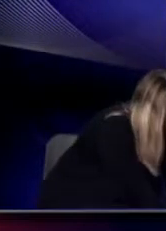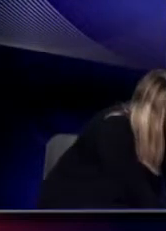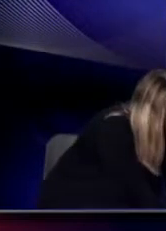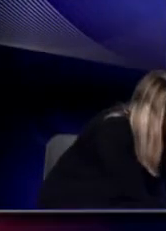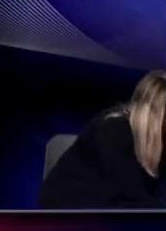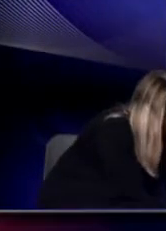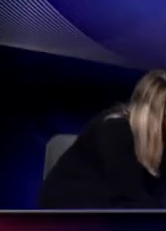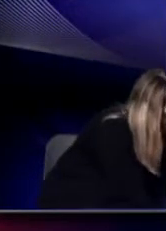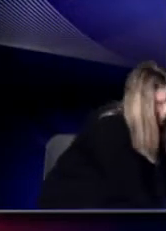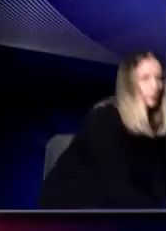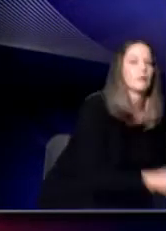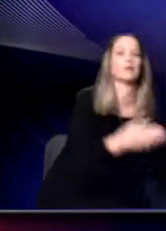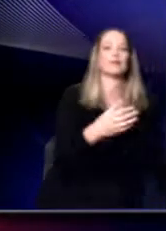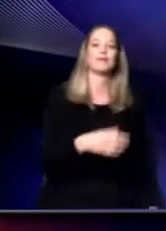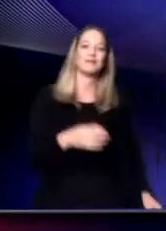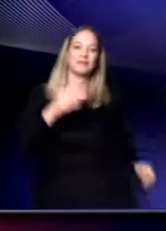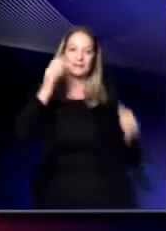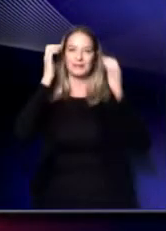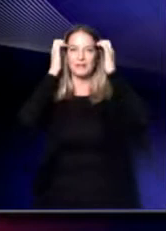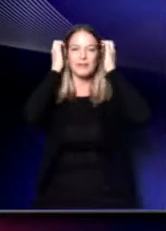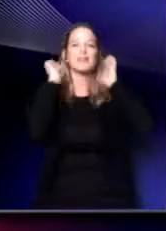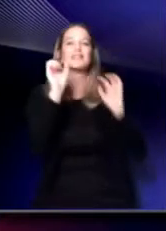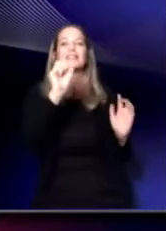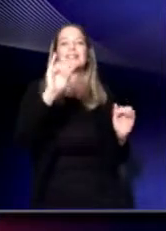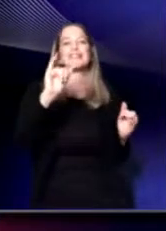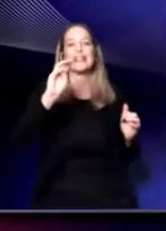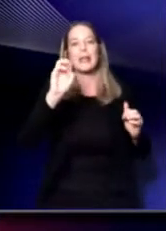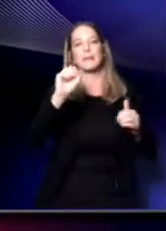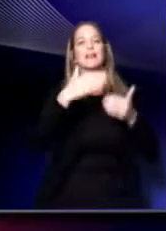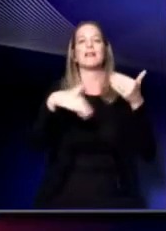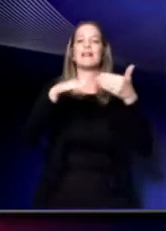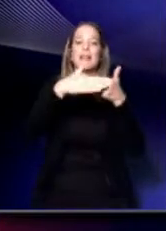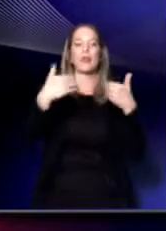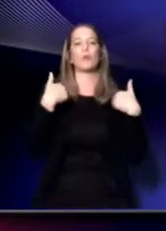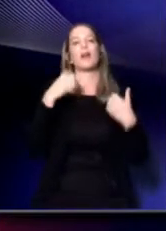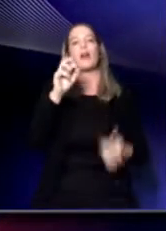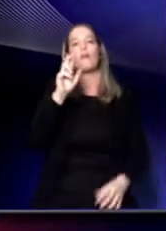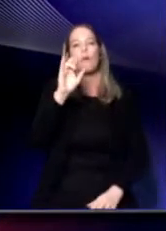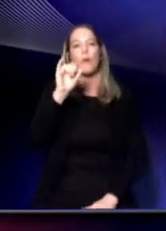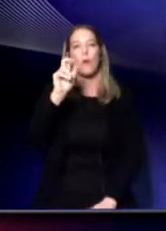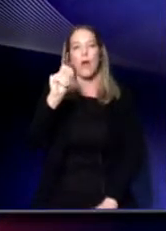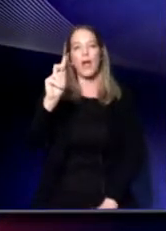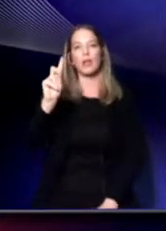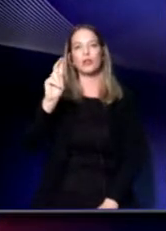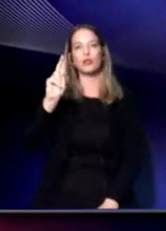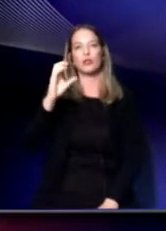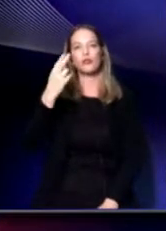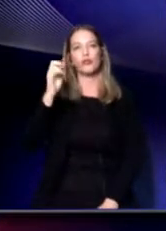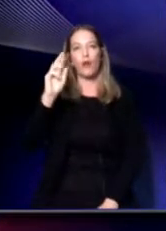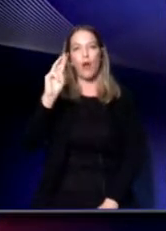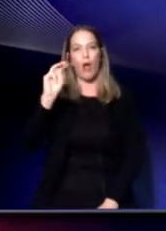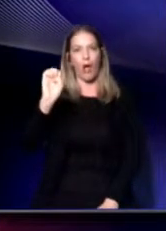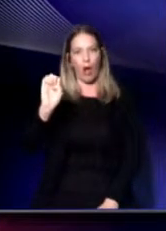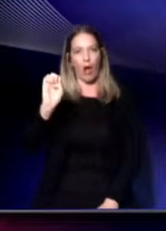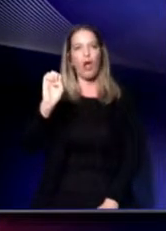Thank you. Next is Ryan Bouchard, Media and Communications.